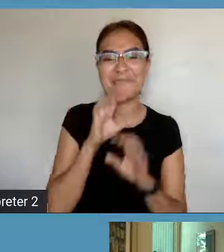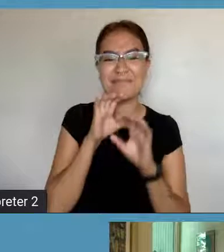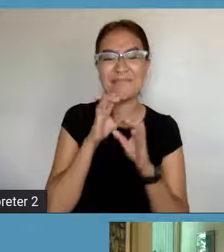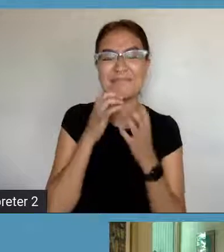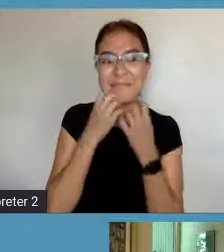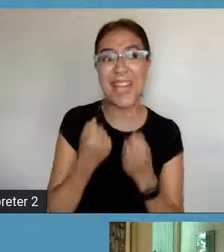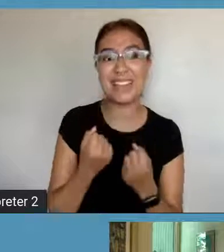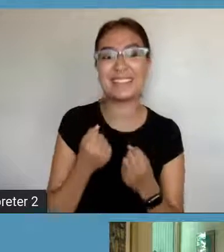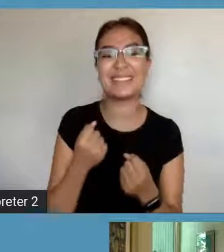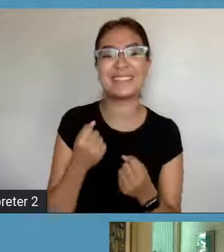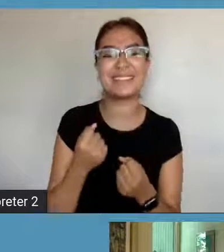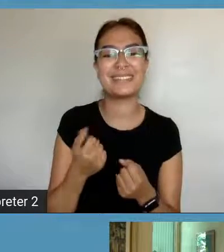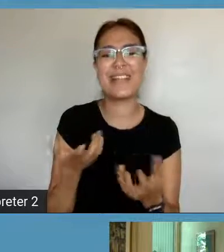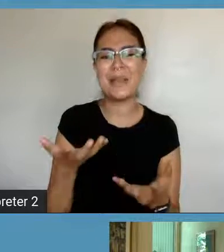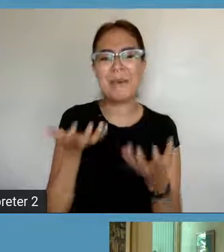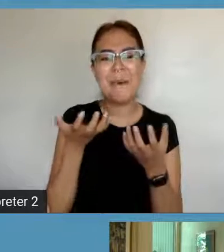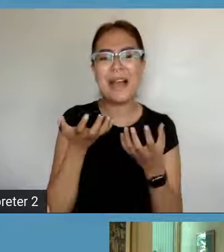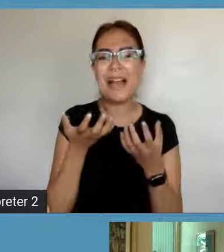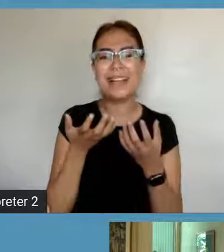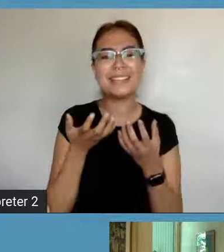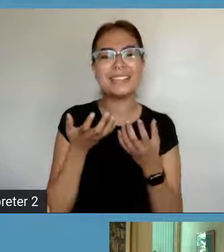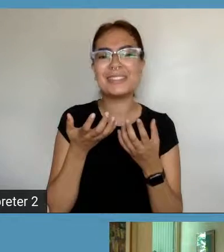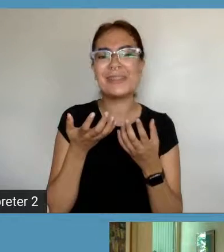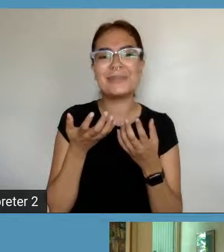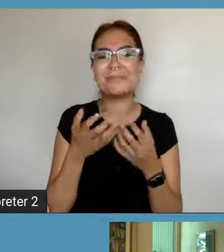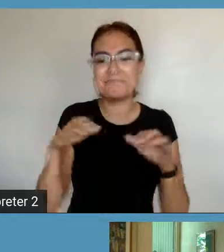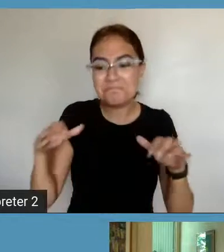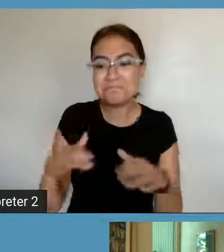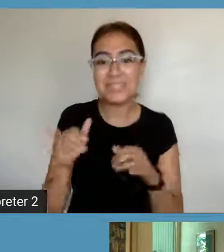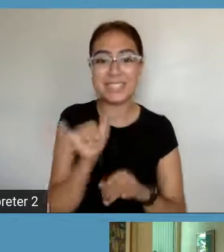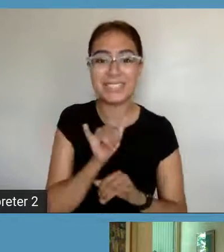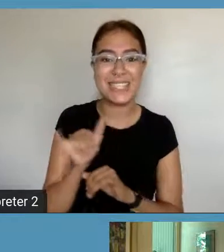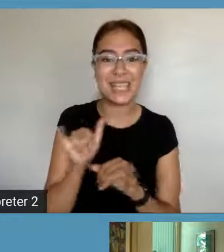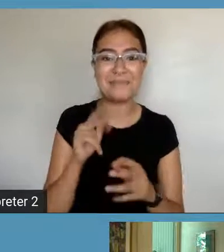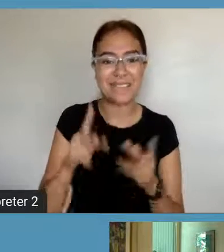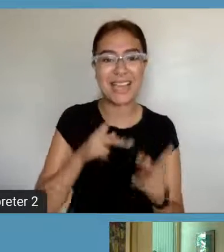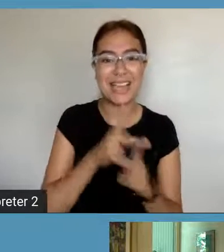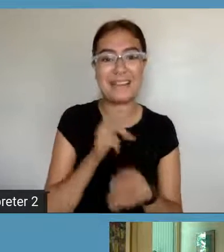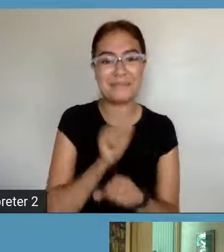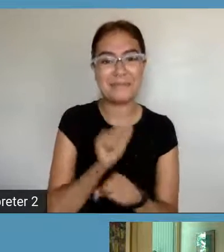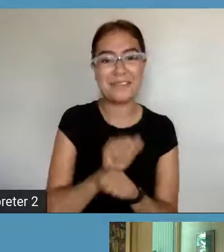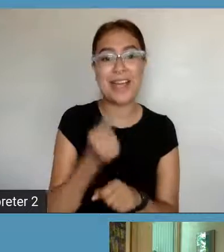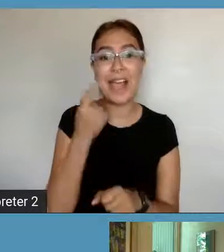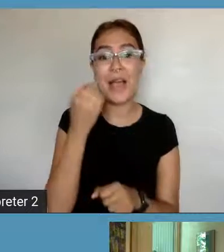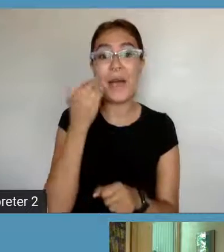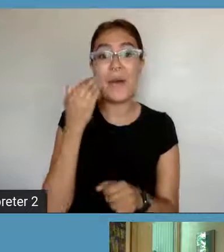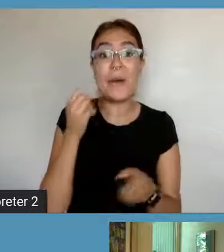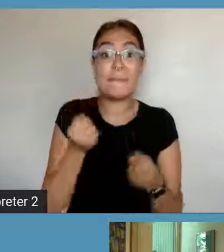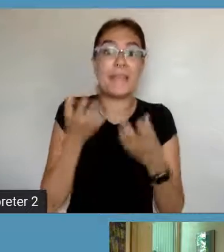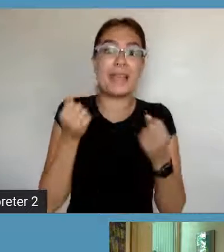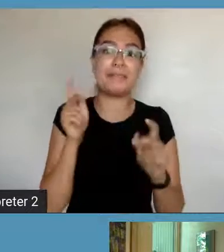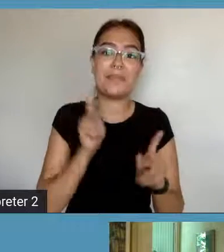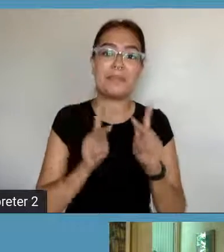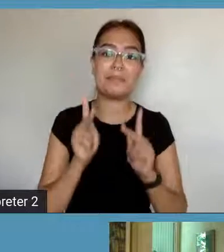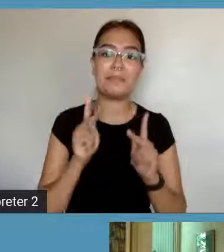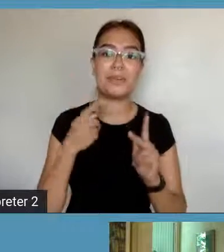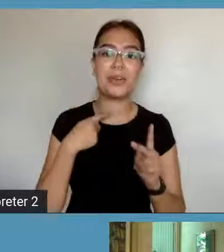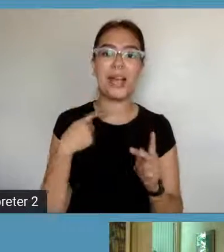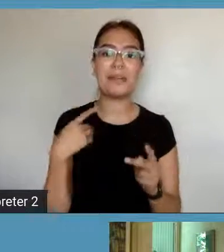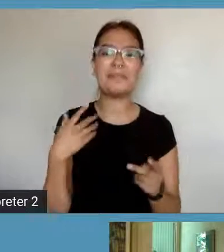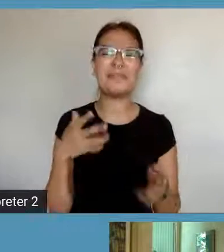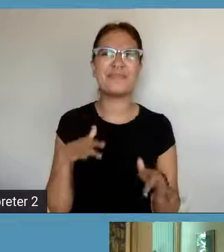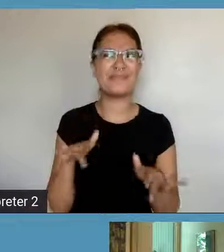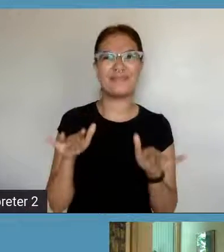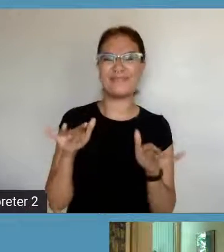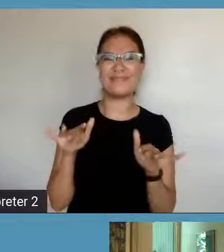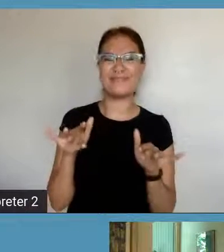and want to do this type of work, because, you know, I know so many people who think like, I'm a traditional archivist. I don't want to